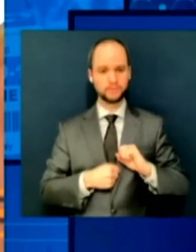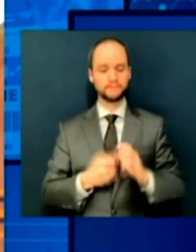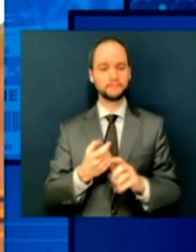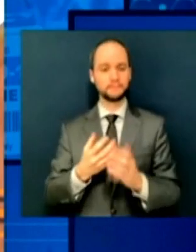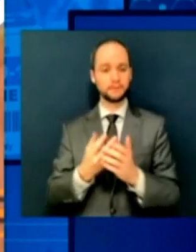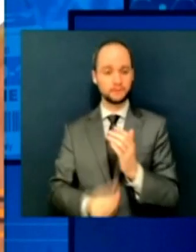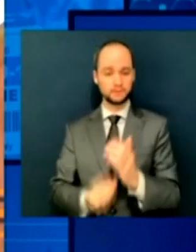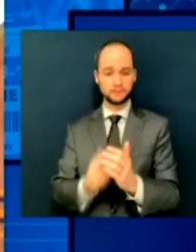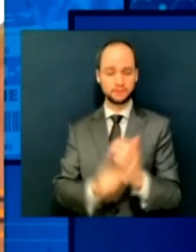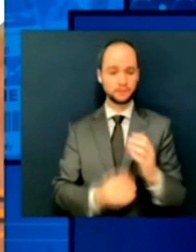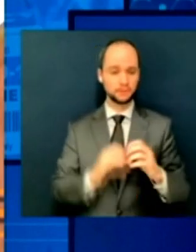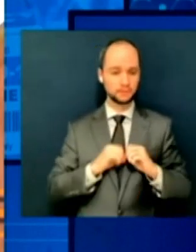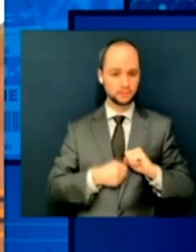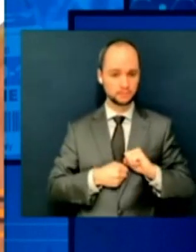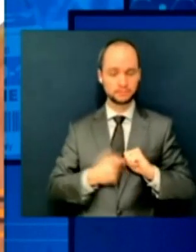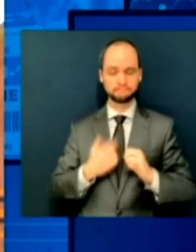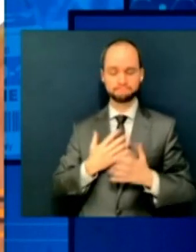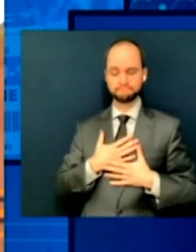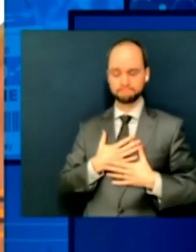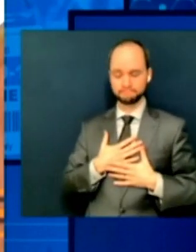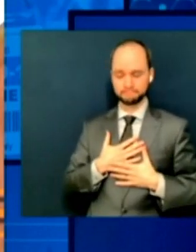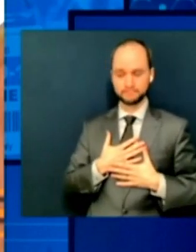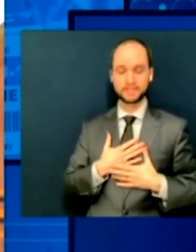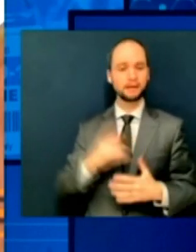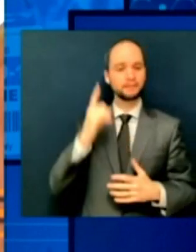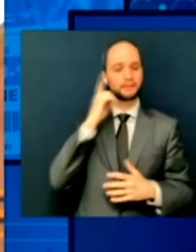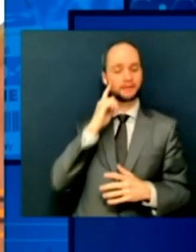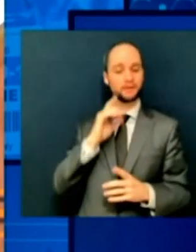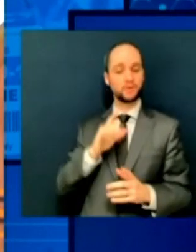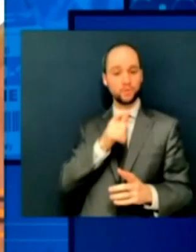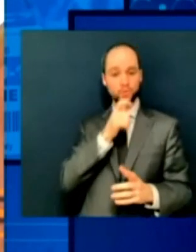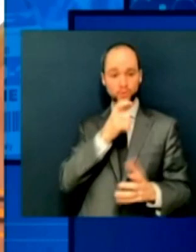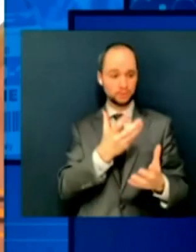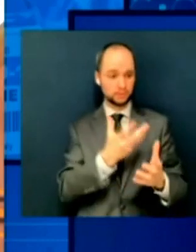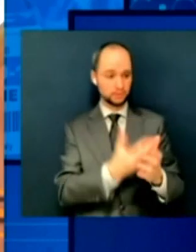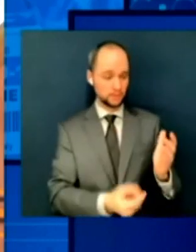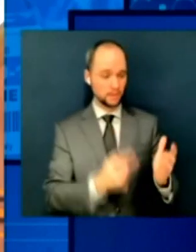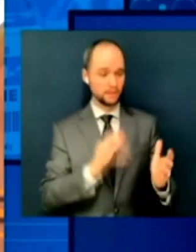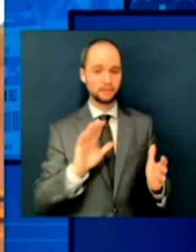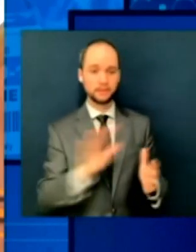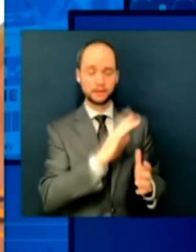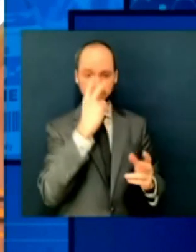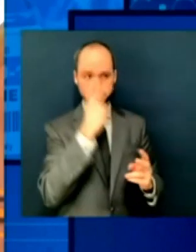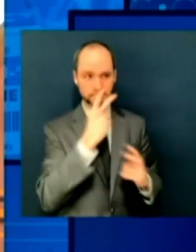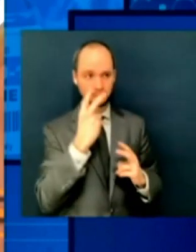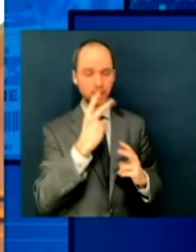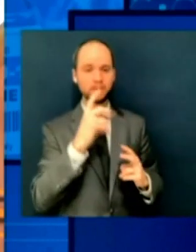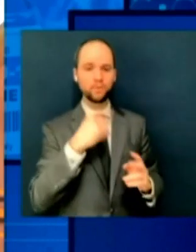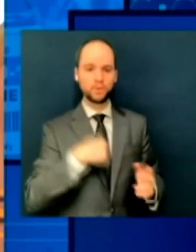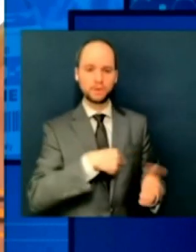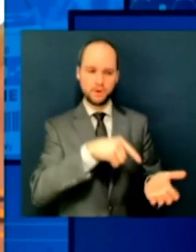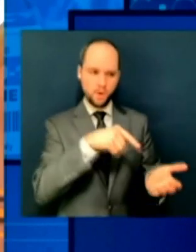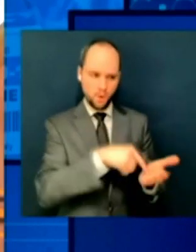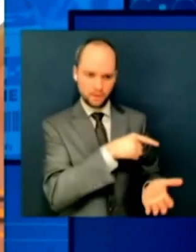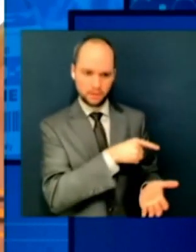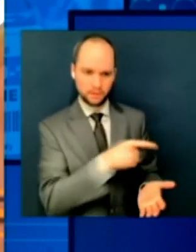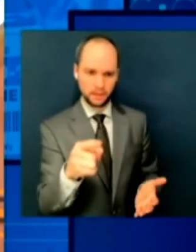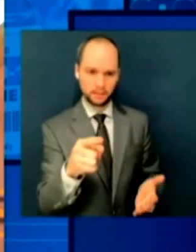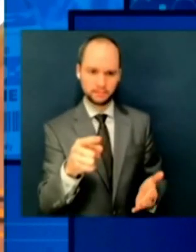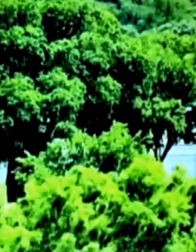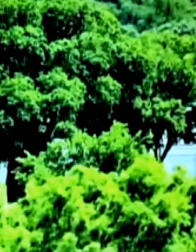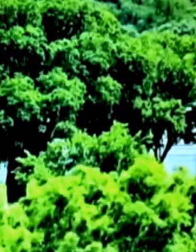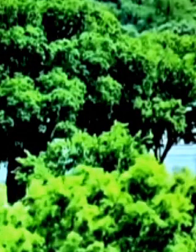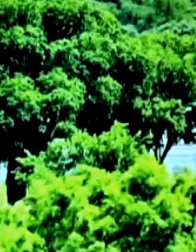their memories and to the millions of other lives lost around the world to renew our fight against this deadly